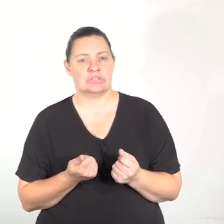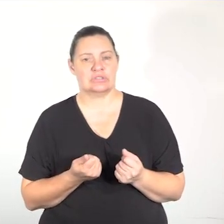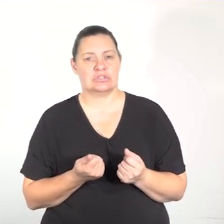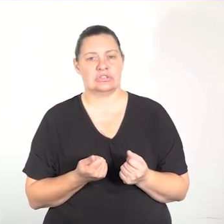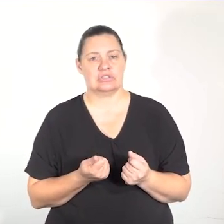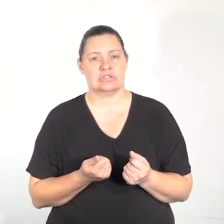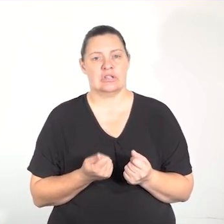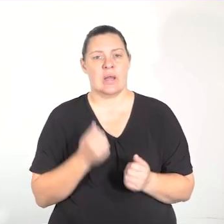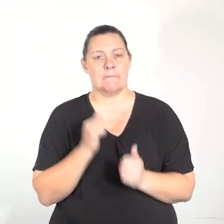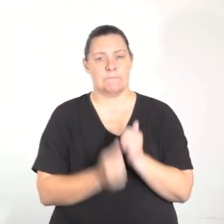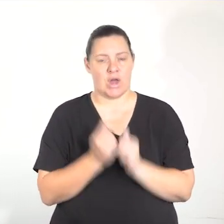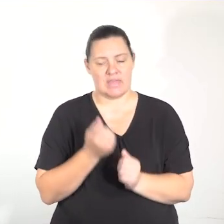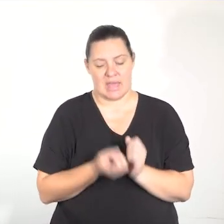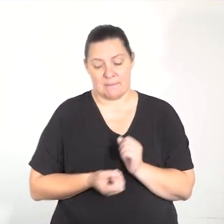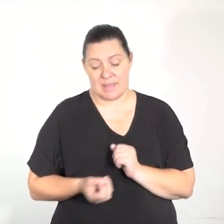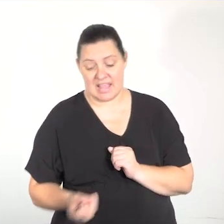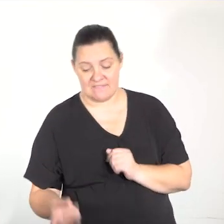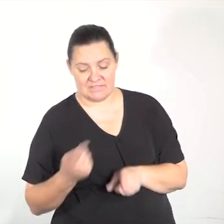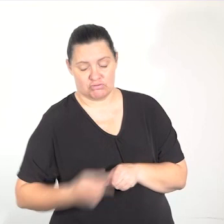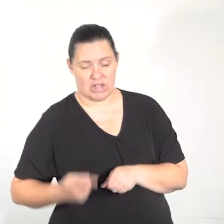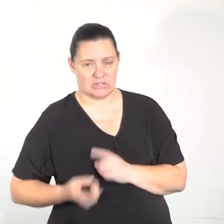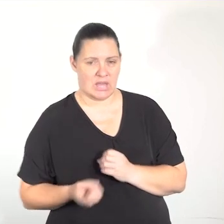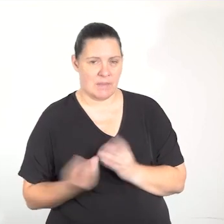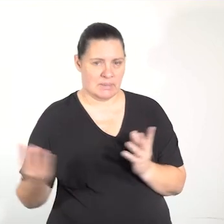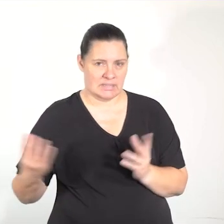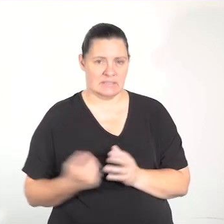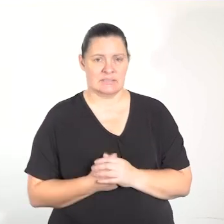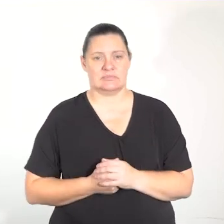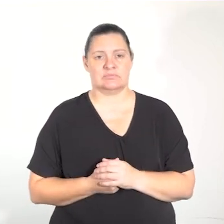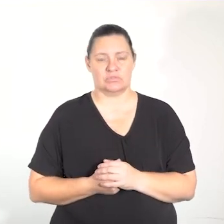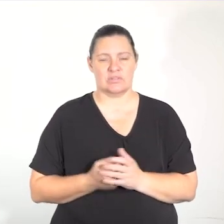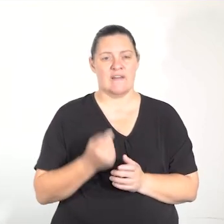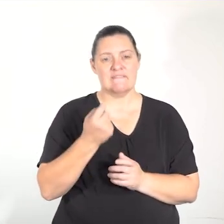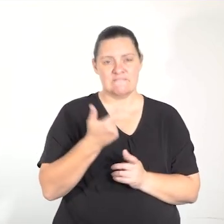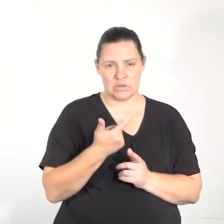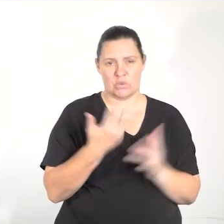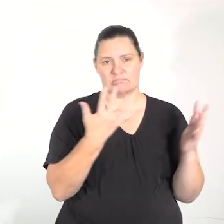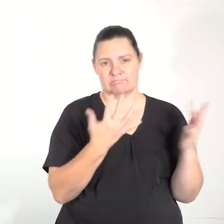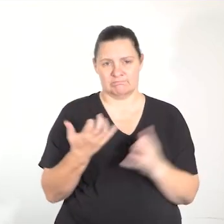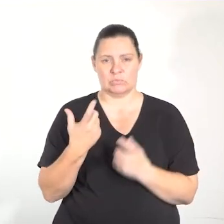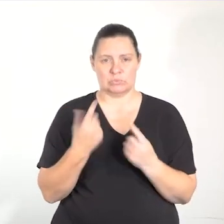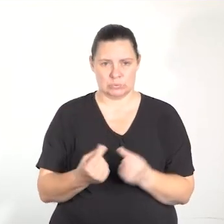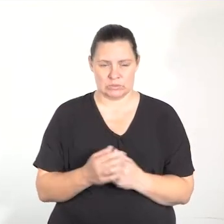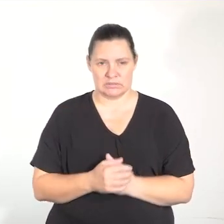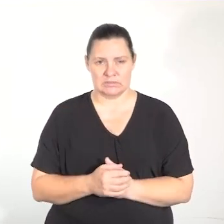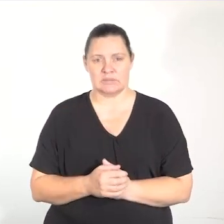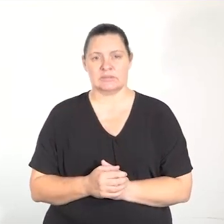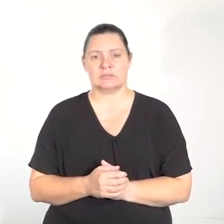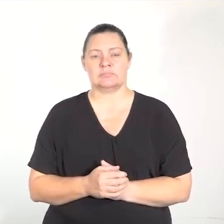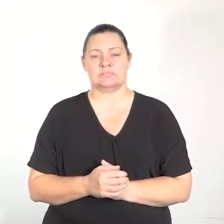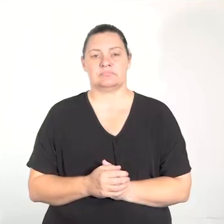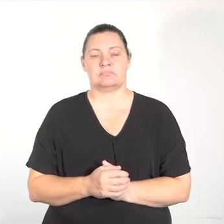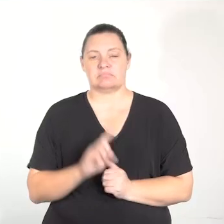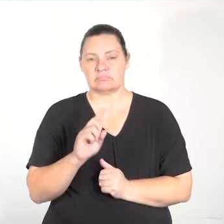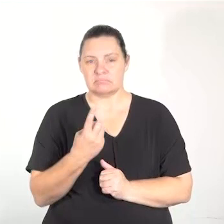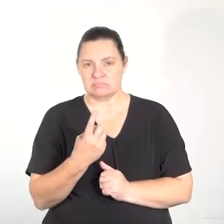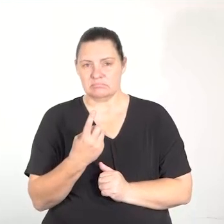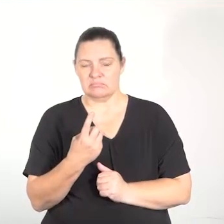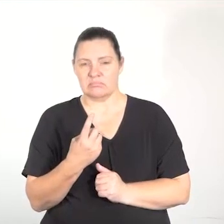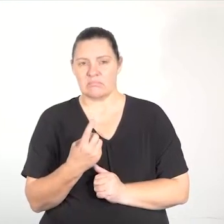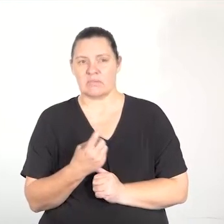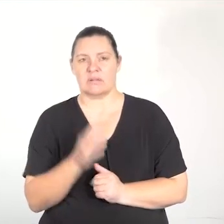2 multiplied by 2. And then the next one, 30. 30 is 2